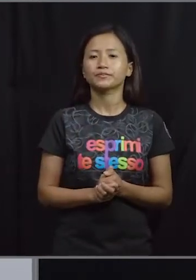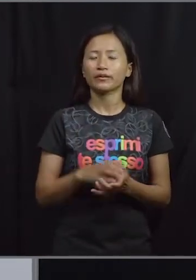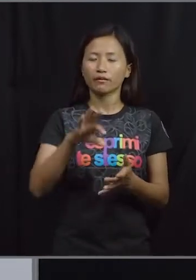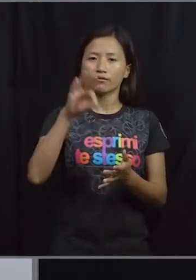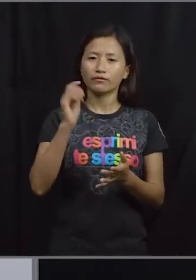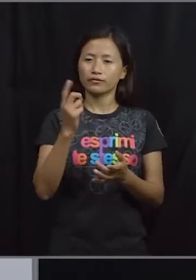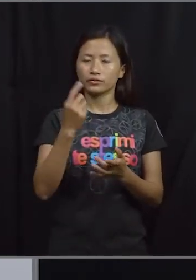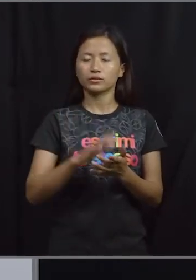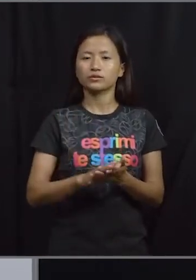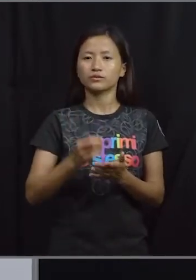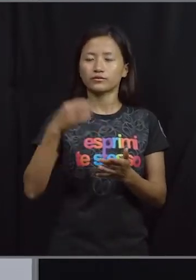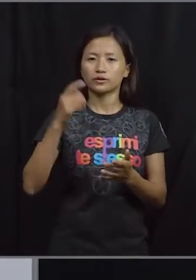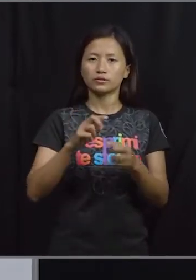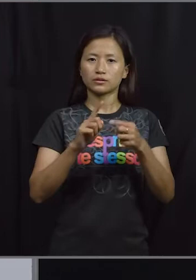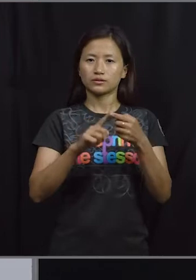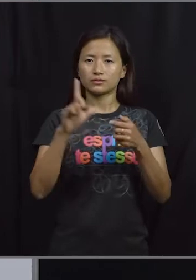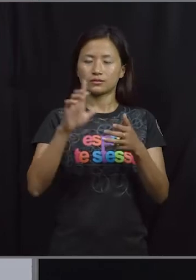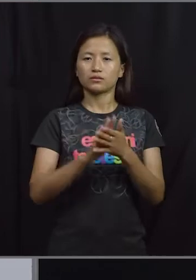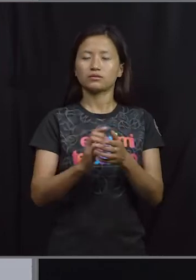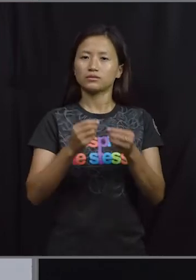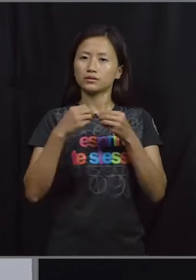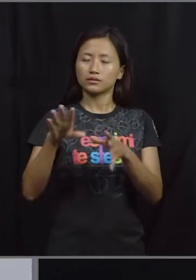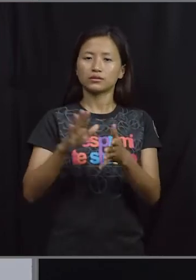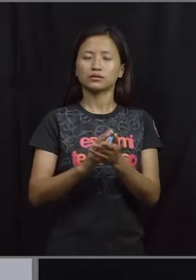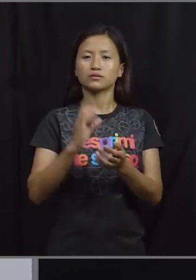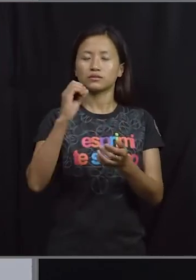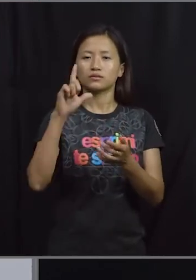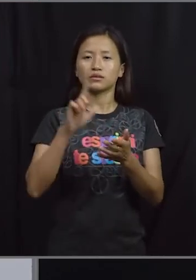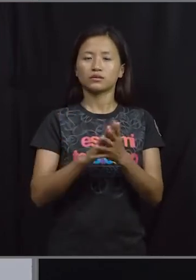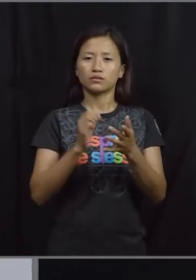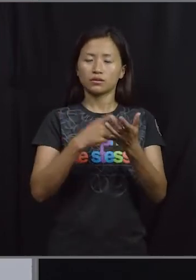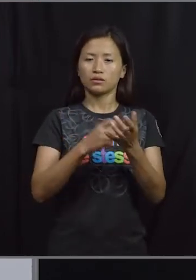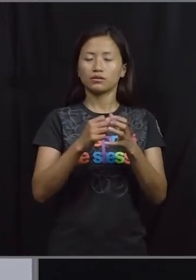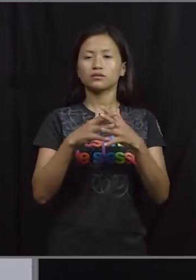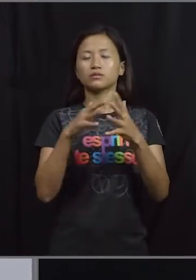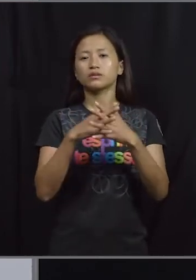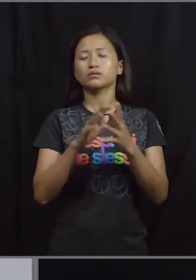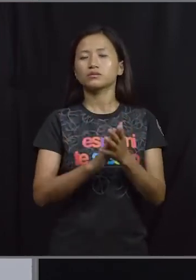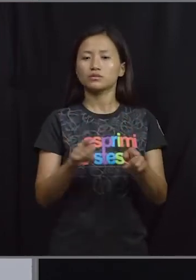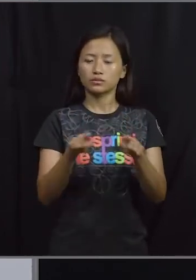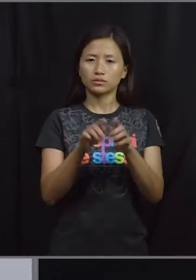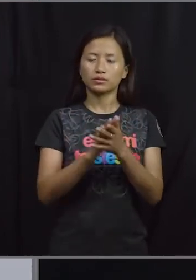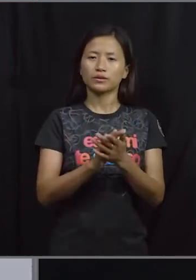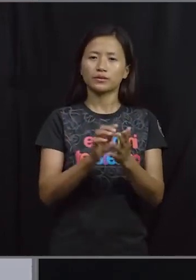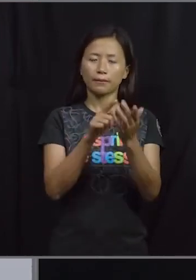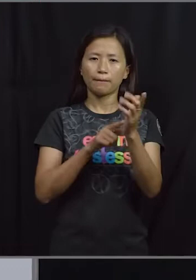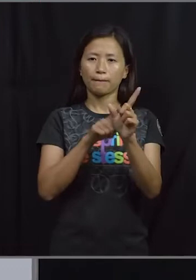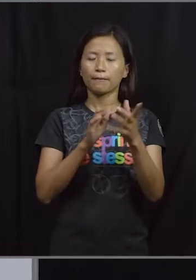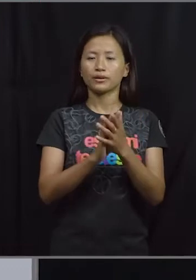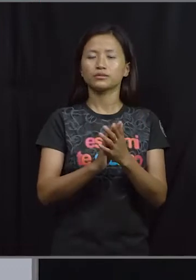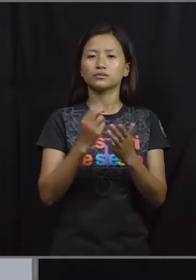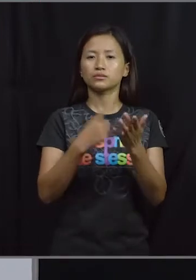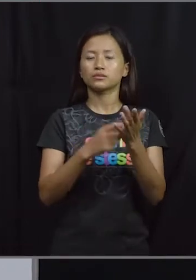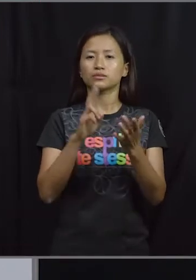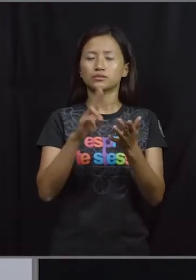we are going to find out for this element. So you delete this column and row. So we get this 2 by 2 matrix, isn't it? -1